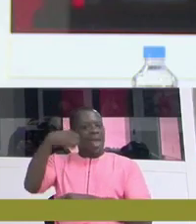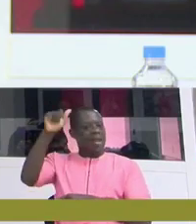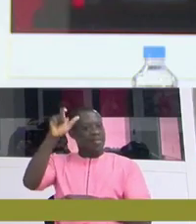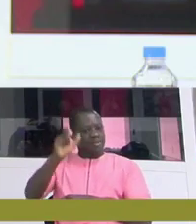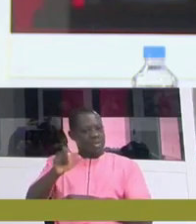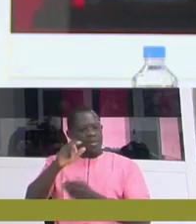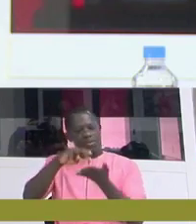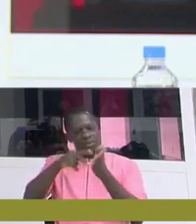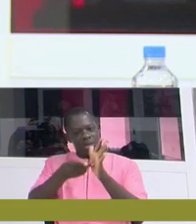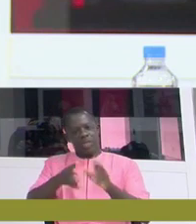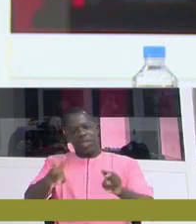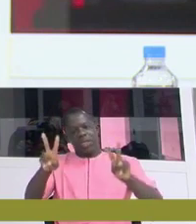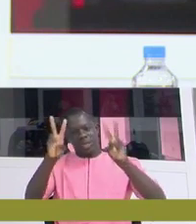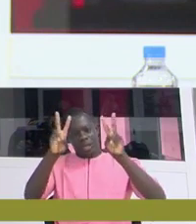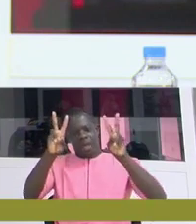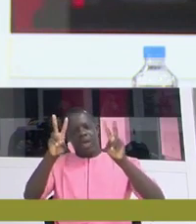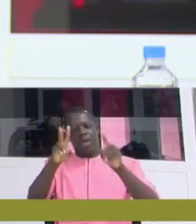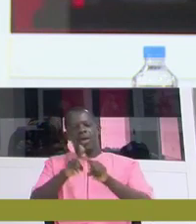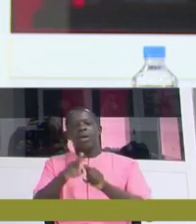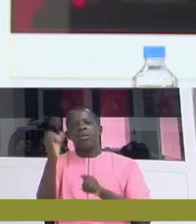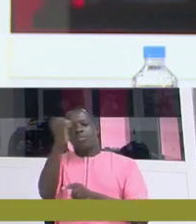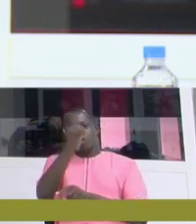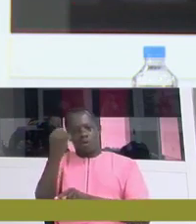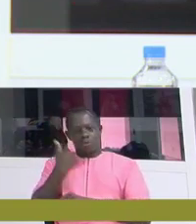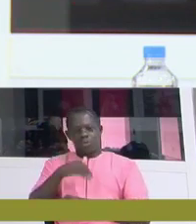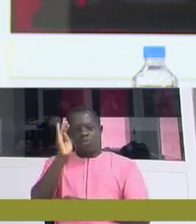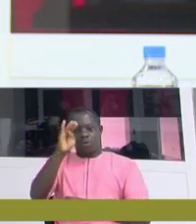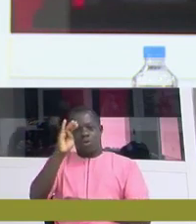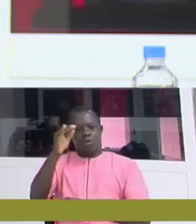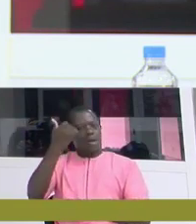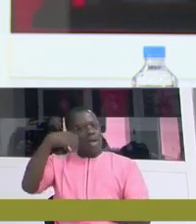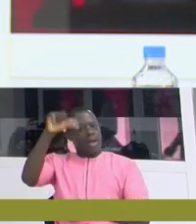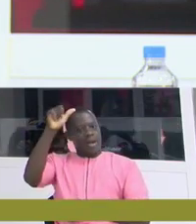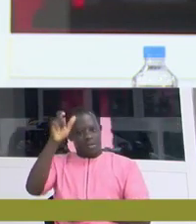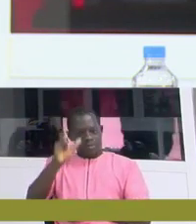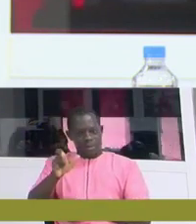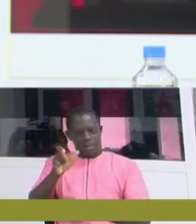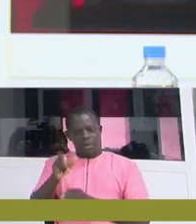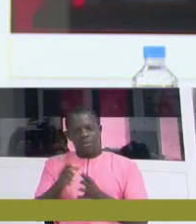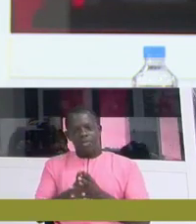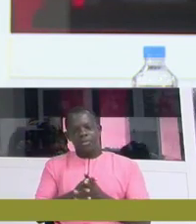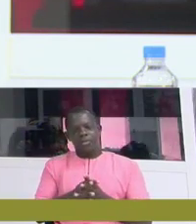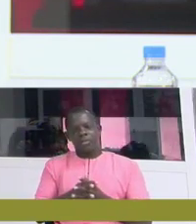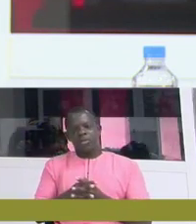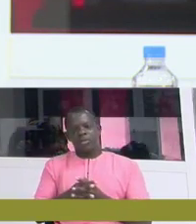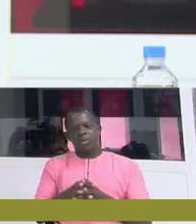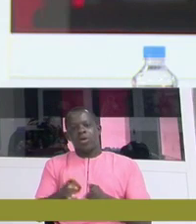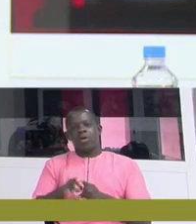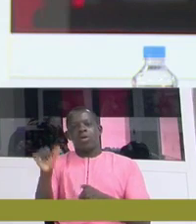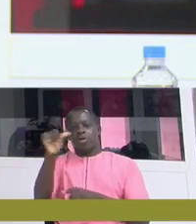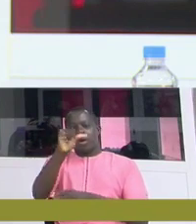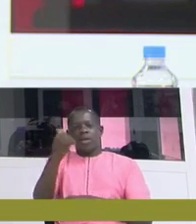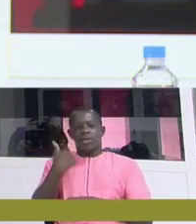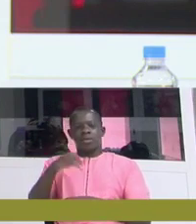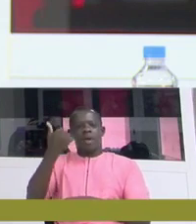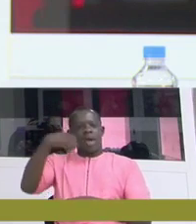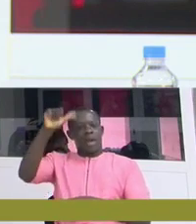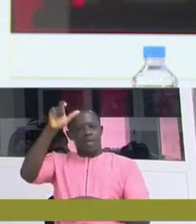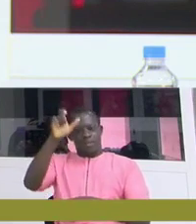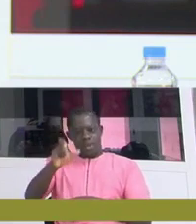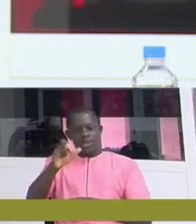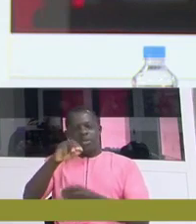is Yaya Jame. Because he kafai ne Keba. Because they call him the elder. Ule kafai je Alpha now. Some call him Alpha